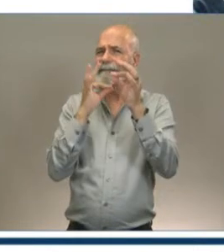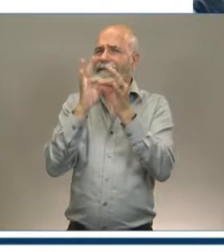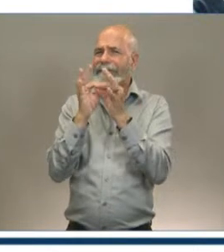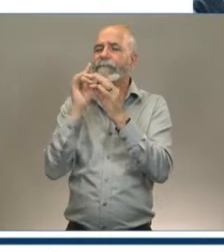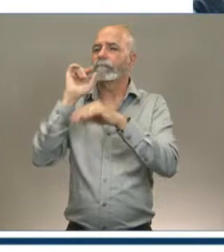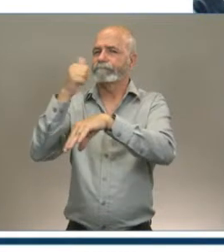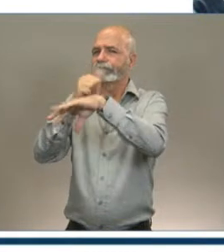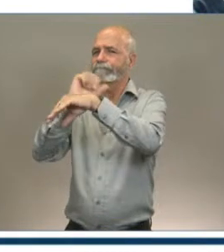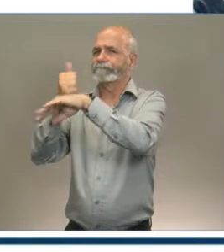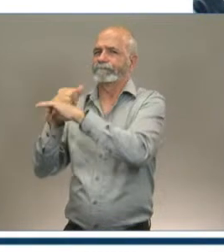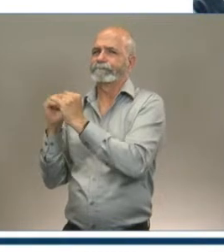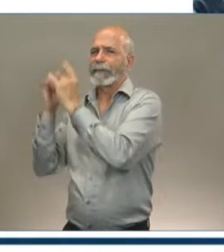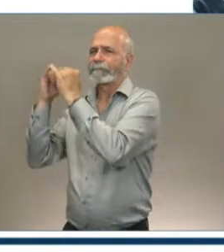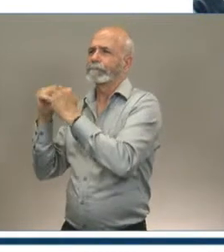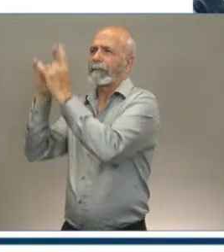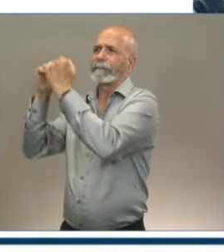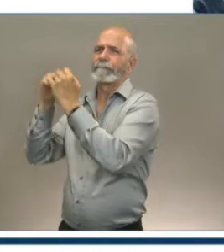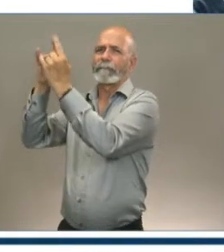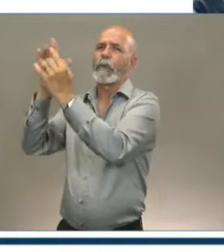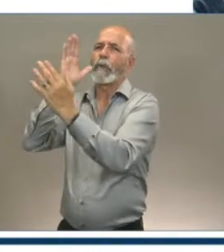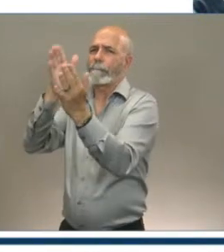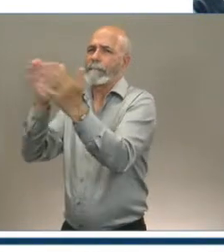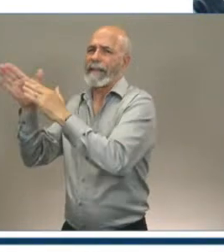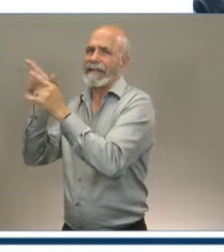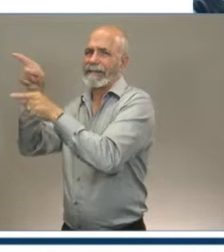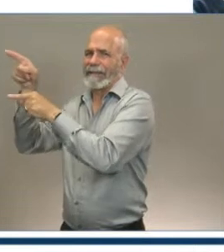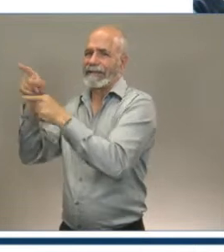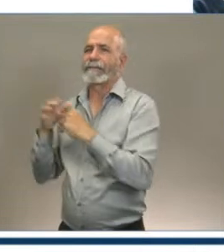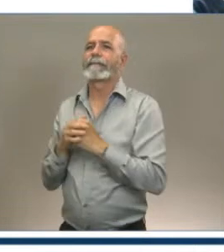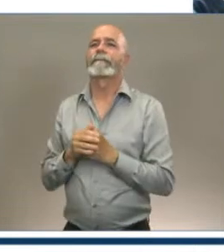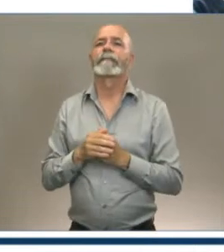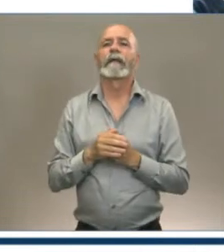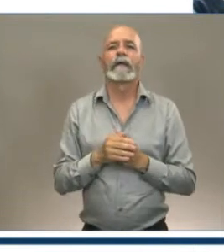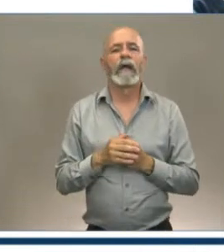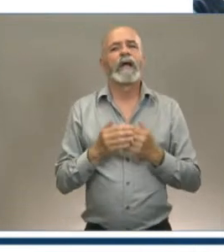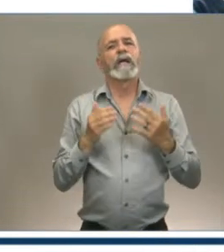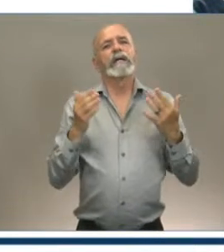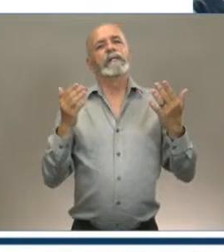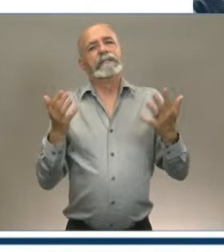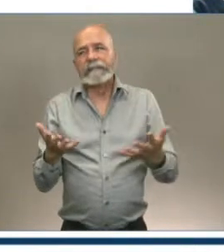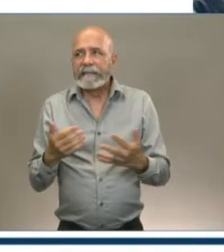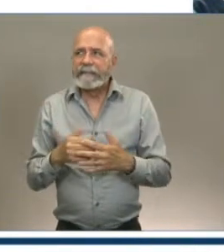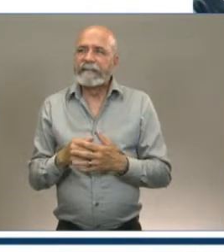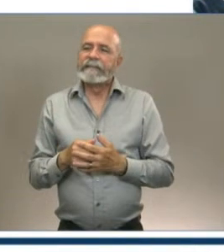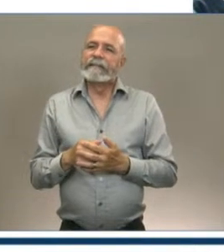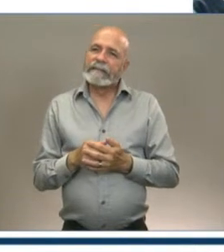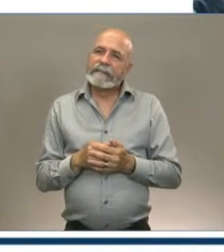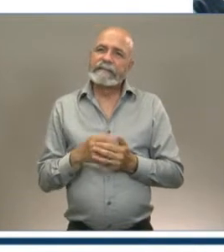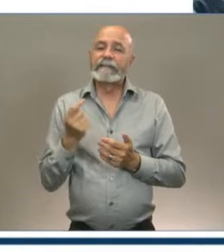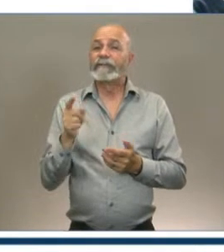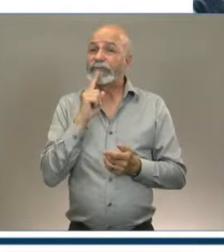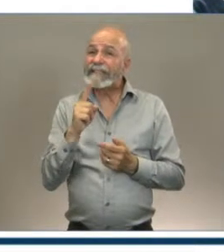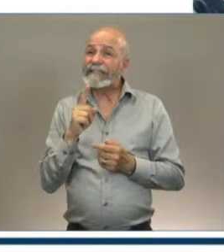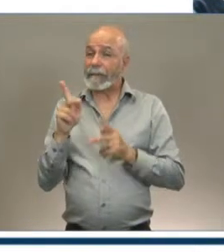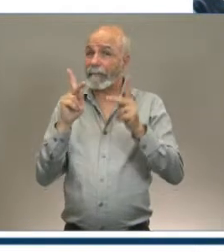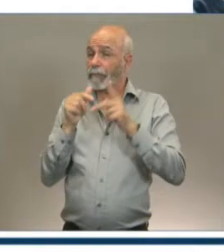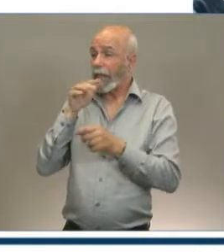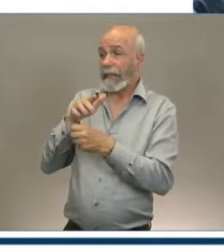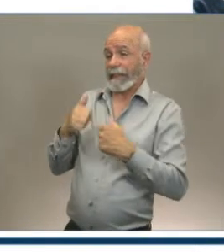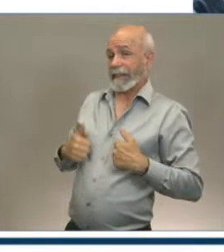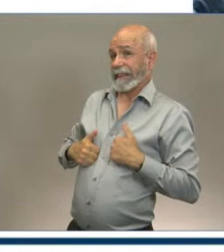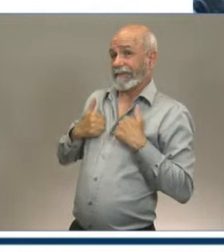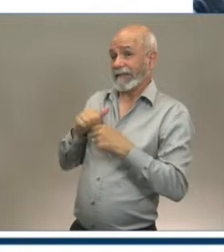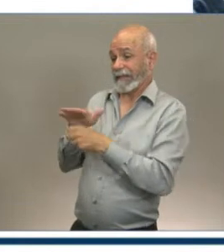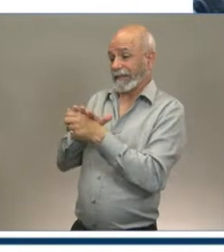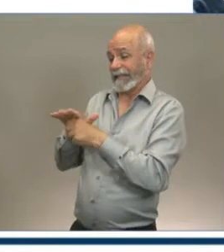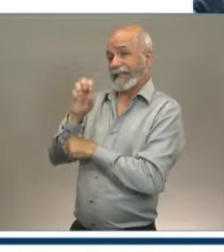within pop-up testing. I really do want to ask, the people in the community in the Sydney